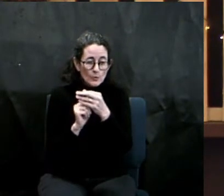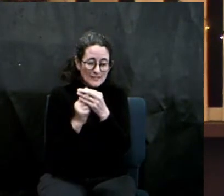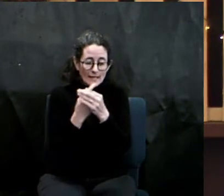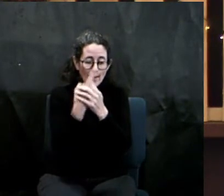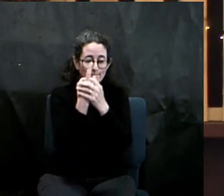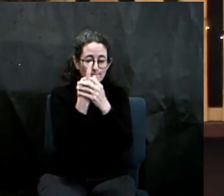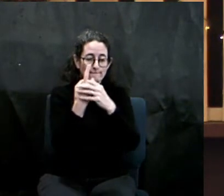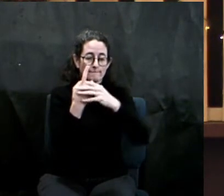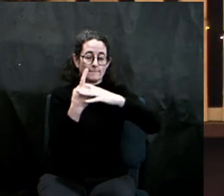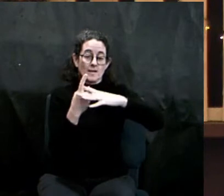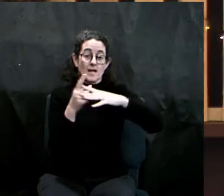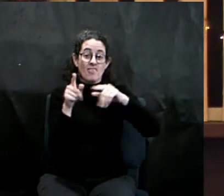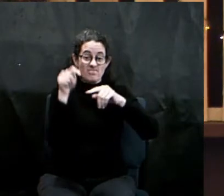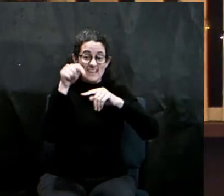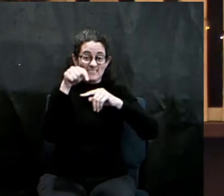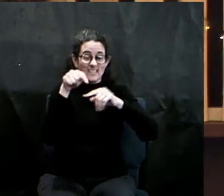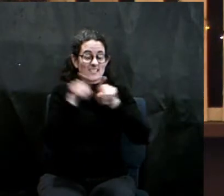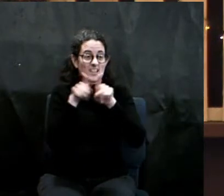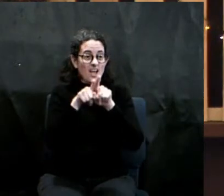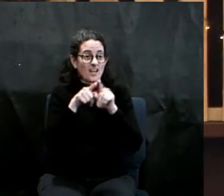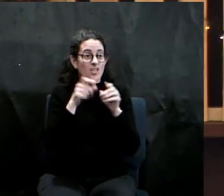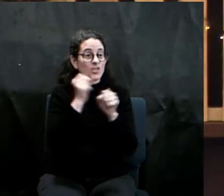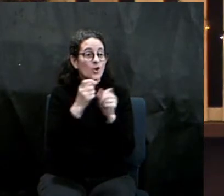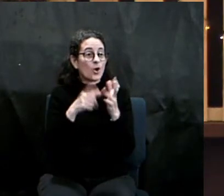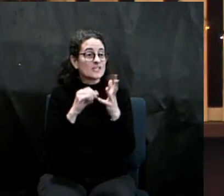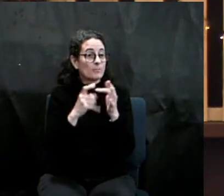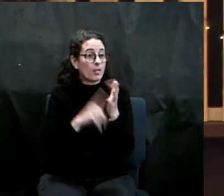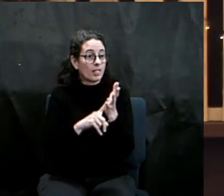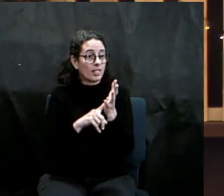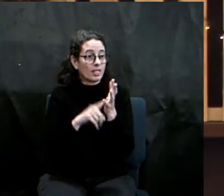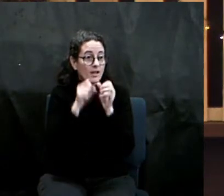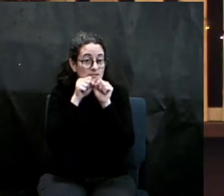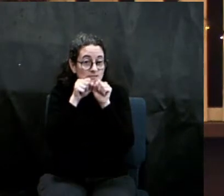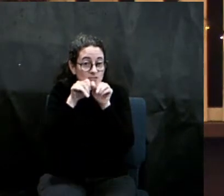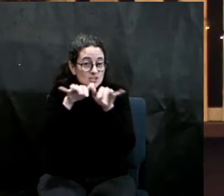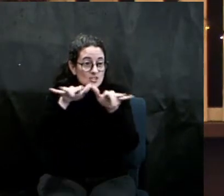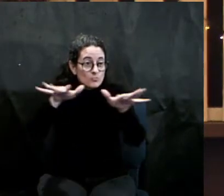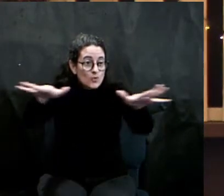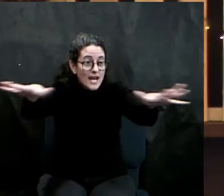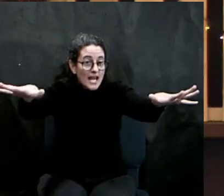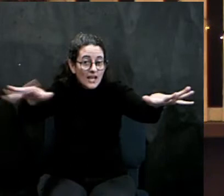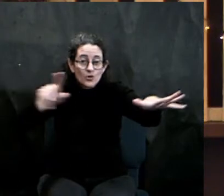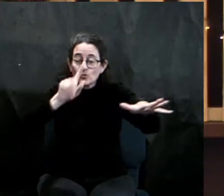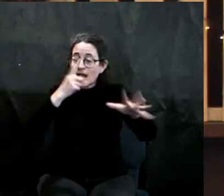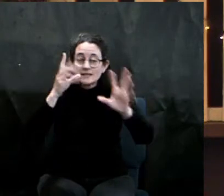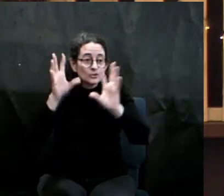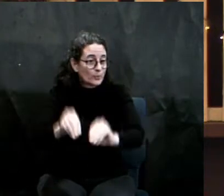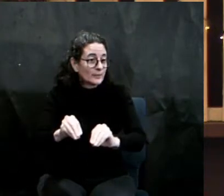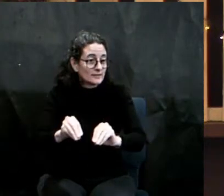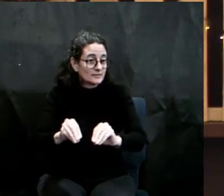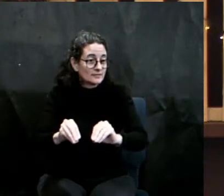It's like the gospel. It finds a way. It's unstoppable.